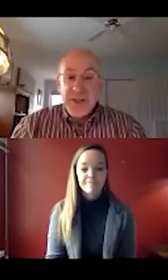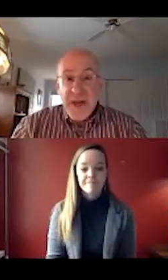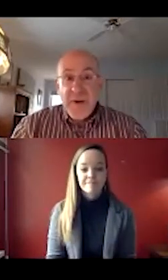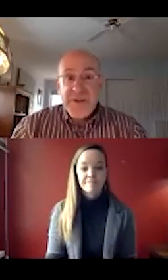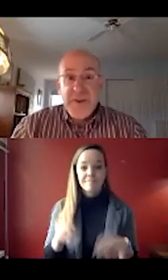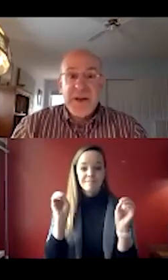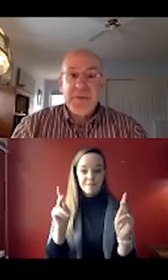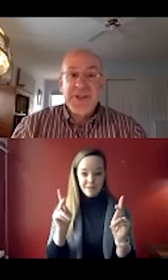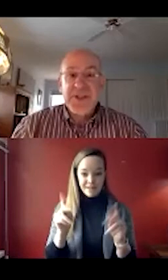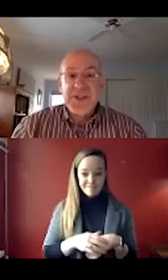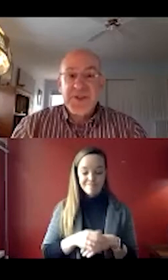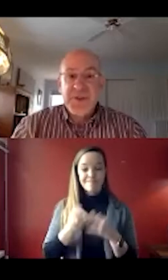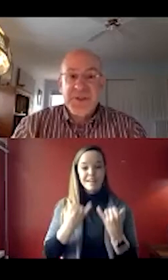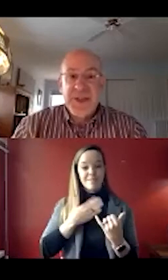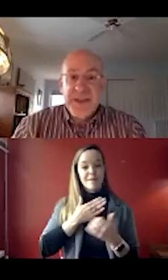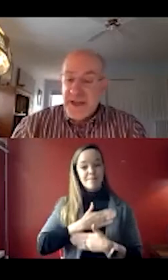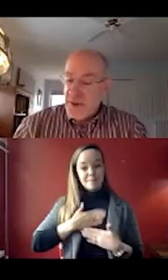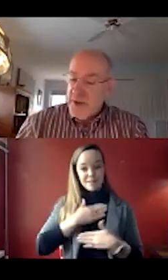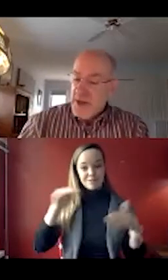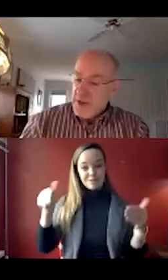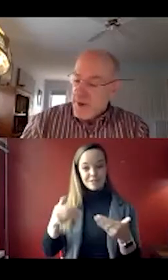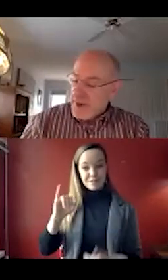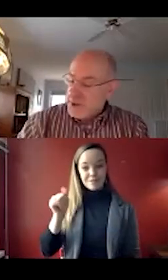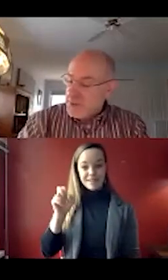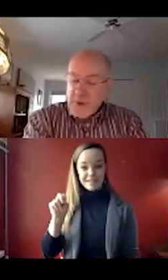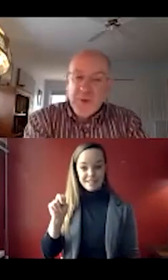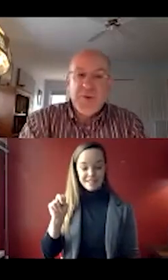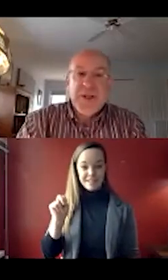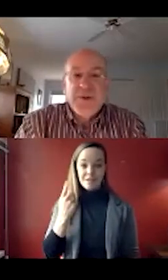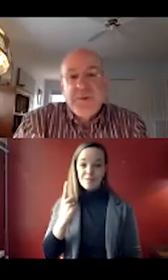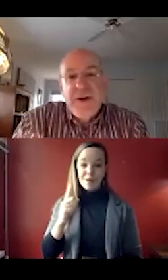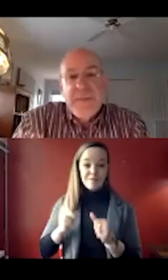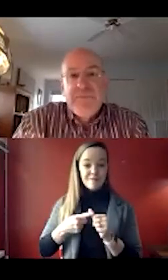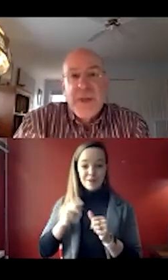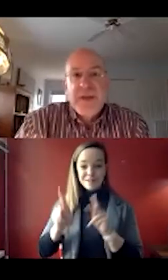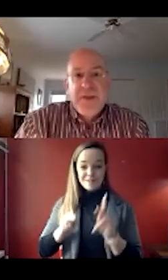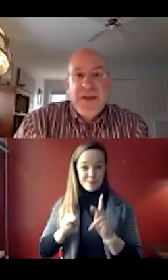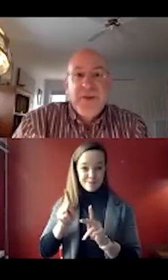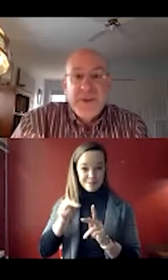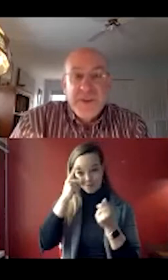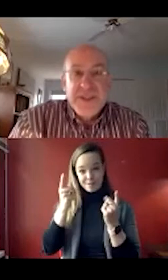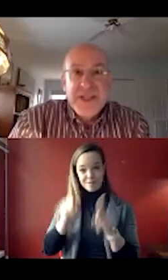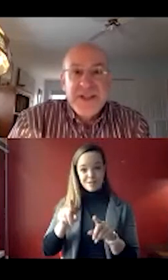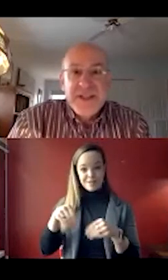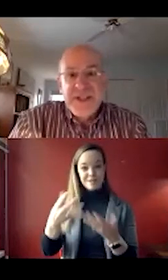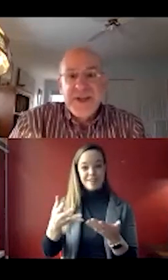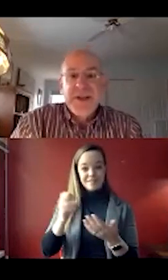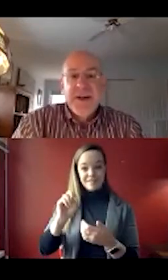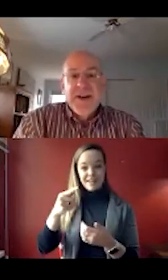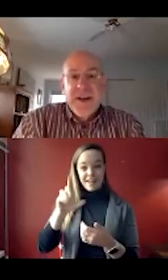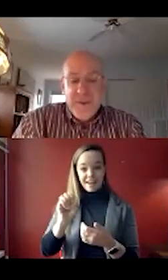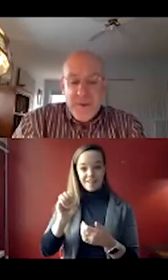Okay, so now it's my pleasure to introduce Ian, who is one of the first people who agreed to give an Angle Rounds presentation this